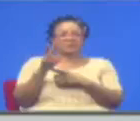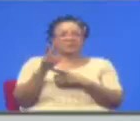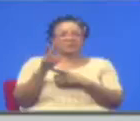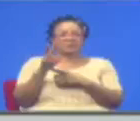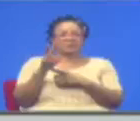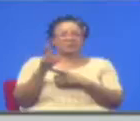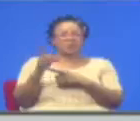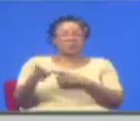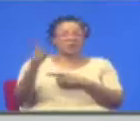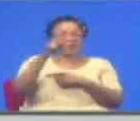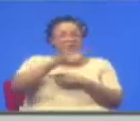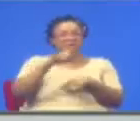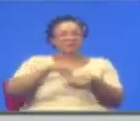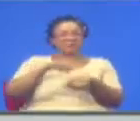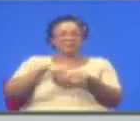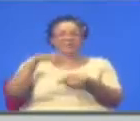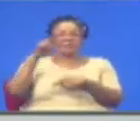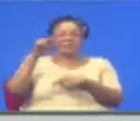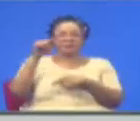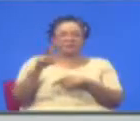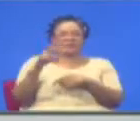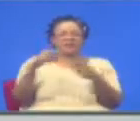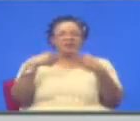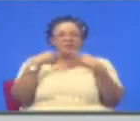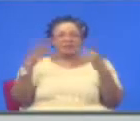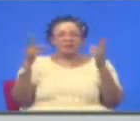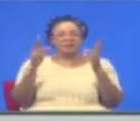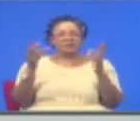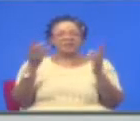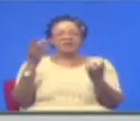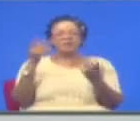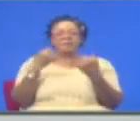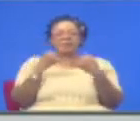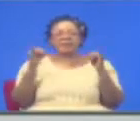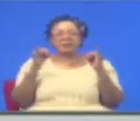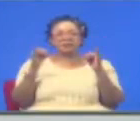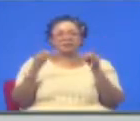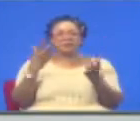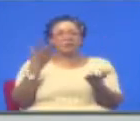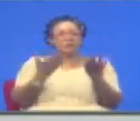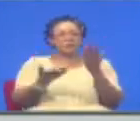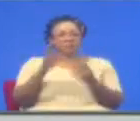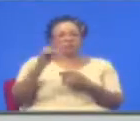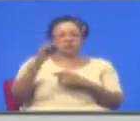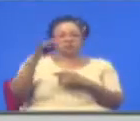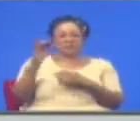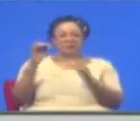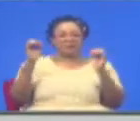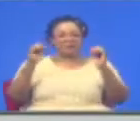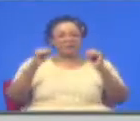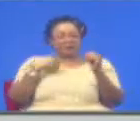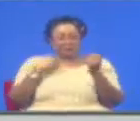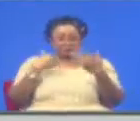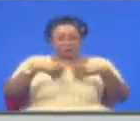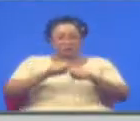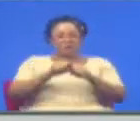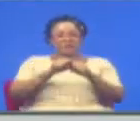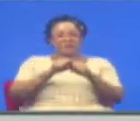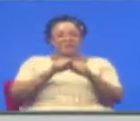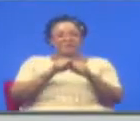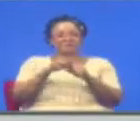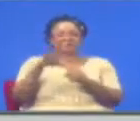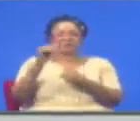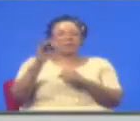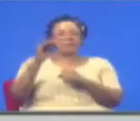Day after NTV revealed that an independent valuation over BOC Gas Kenya argued that the takeover price by Carbacid and